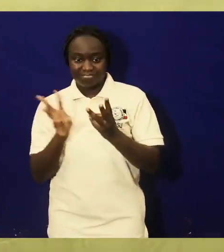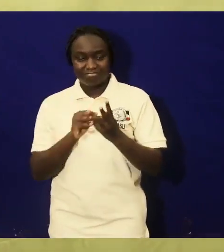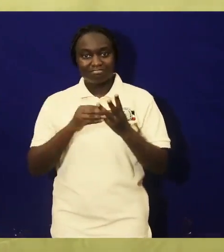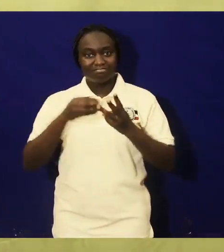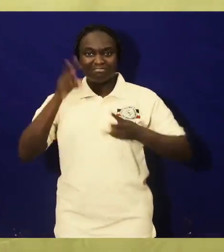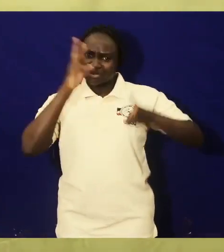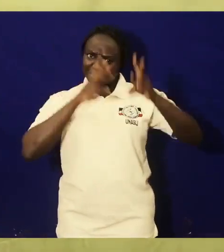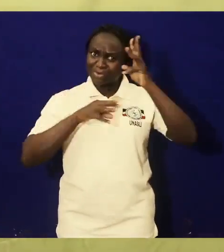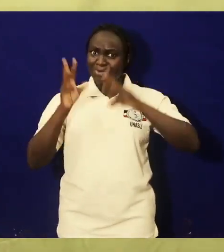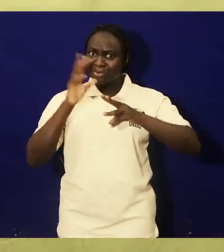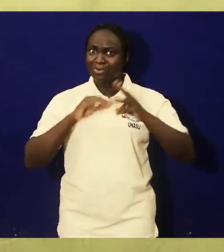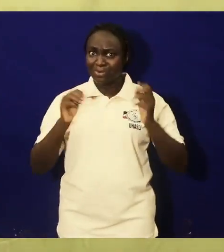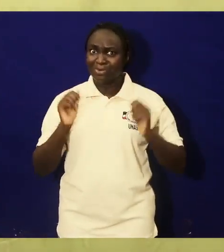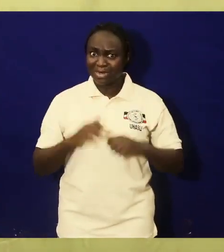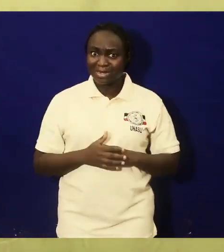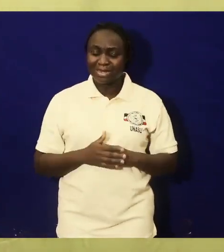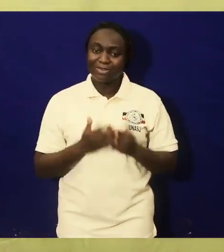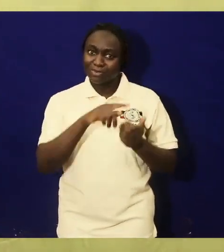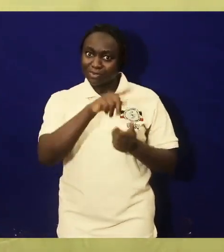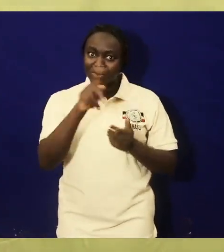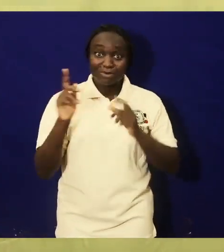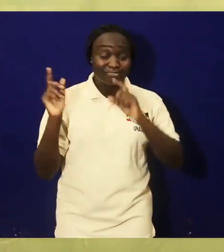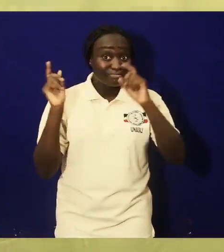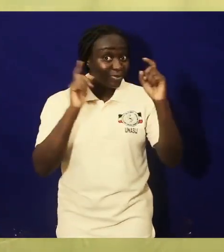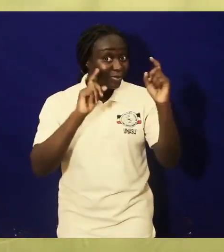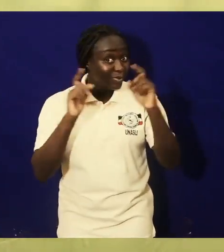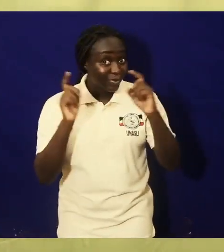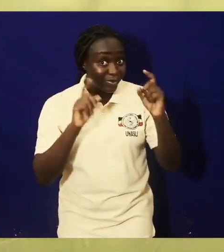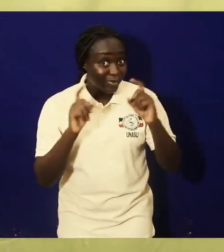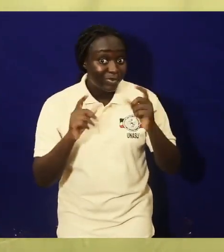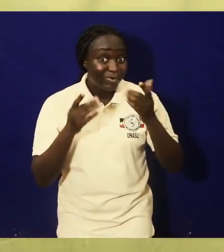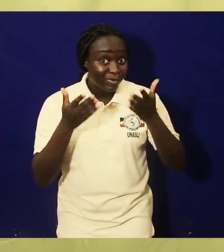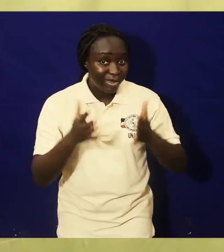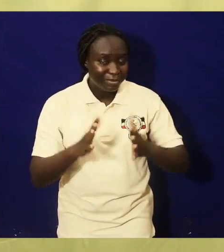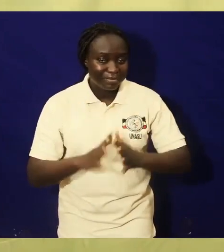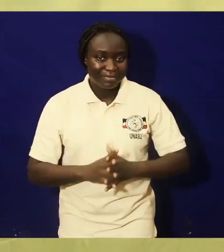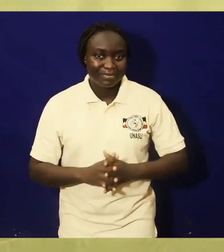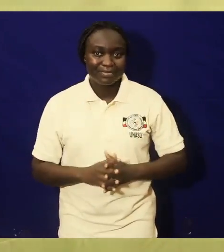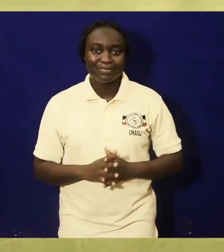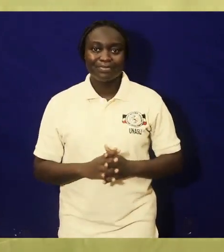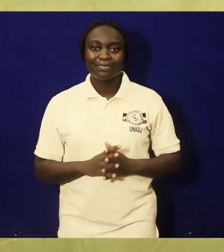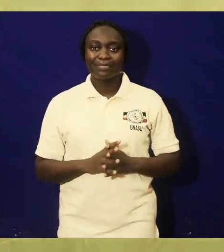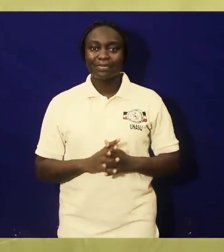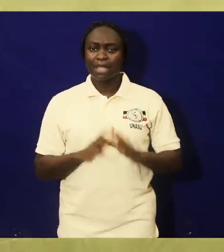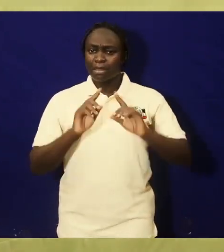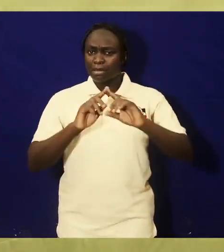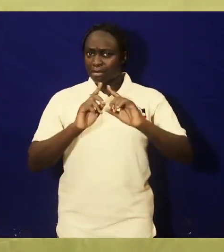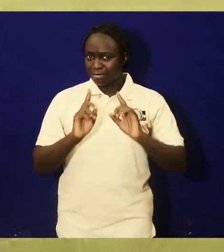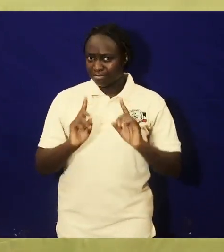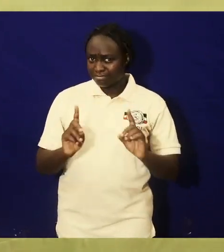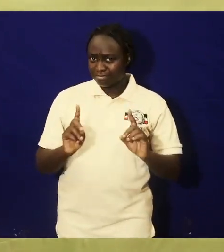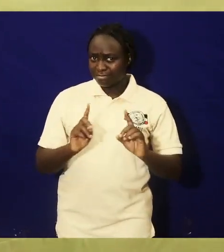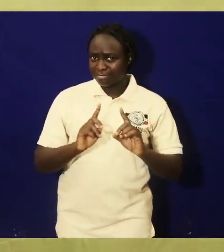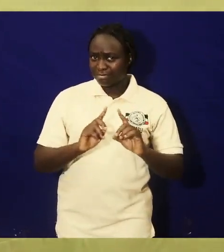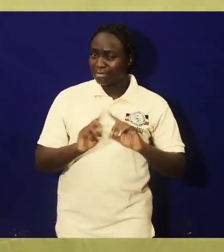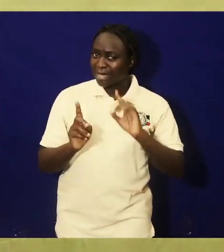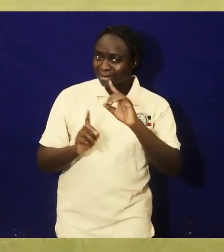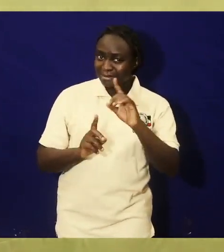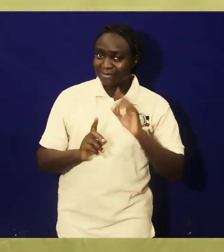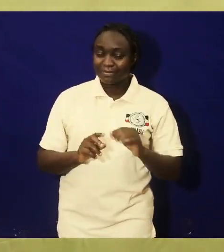2, and primary 3. So my friends in those classes, stay near the